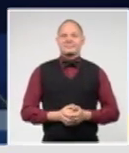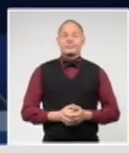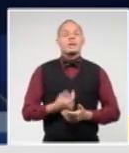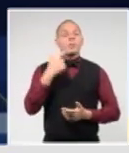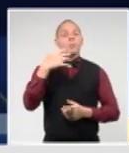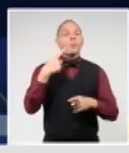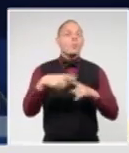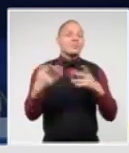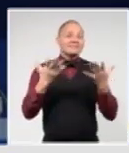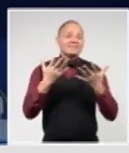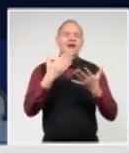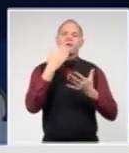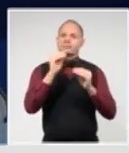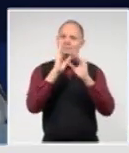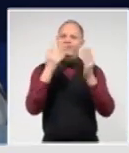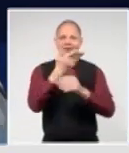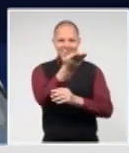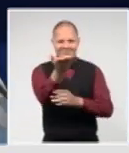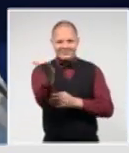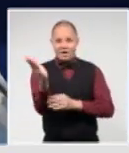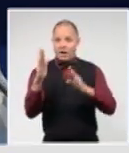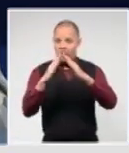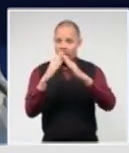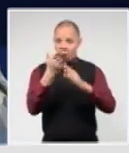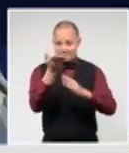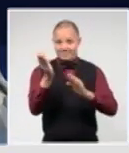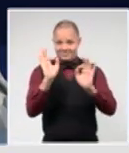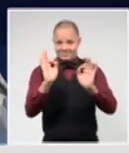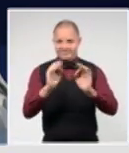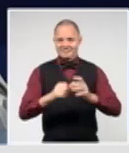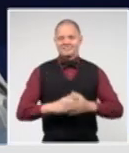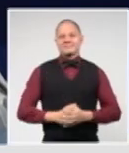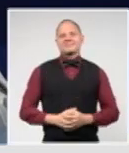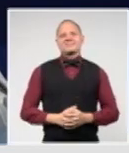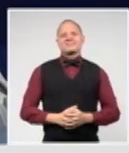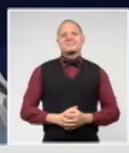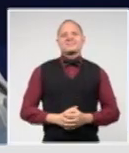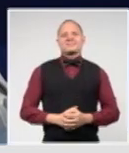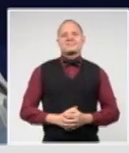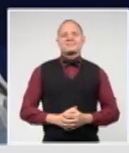interpreter, and good morning to everyone tuned in to this briefing.